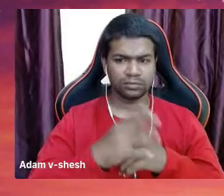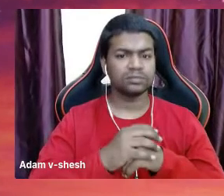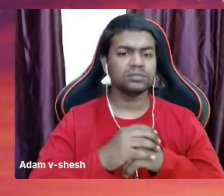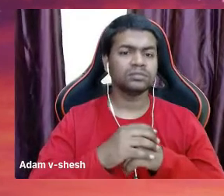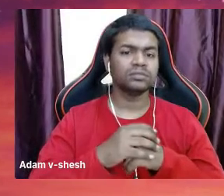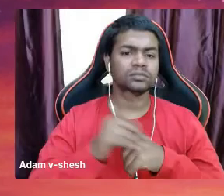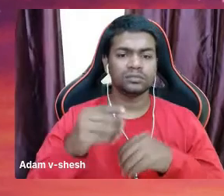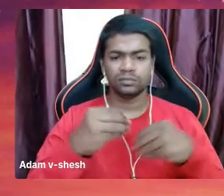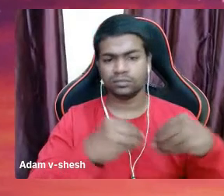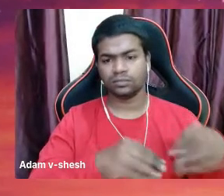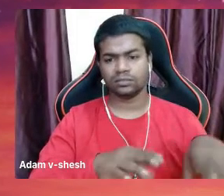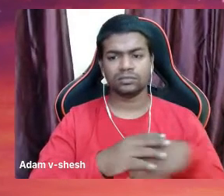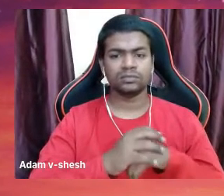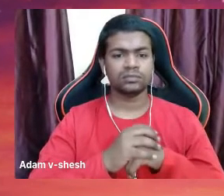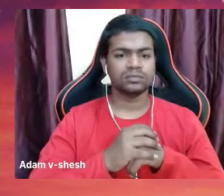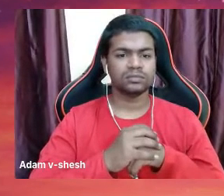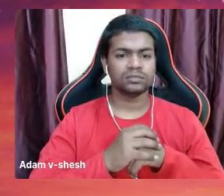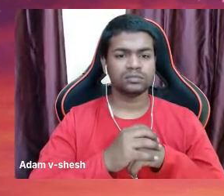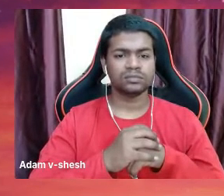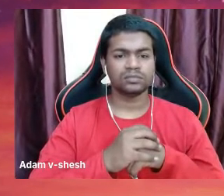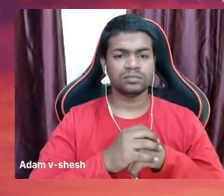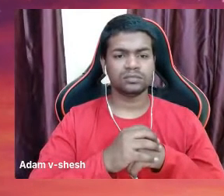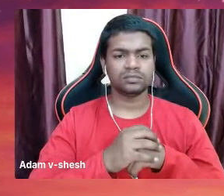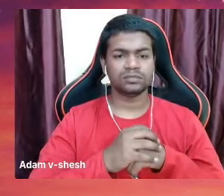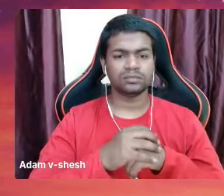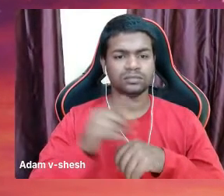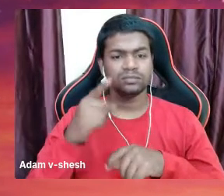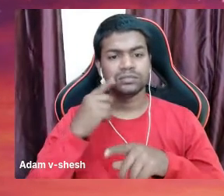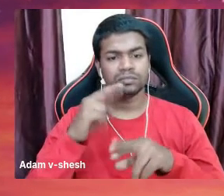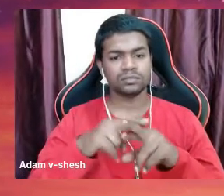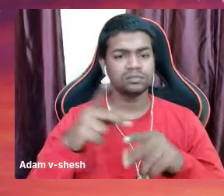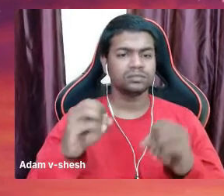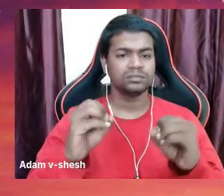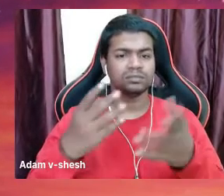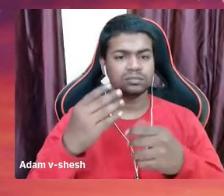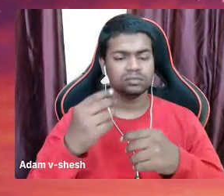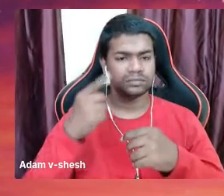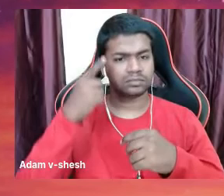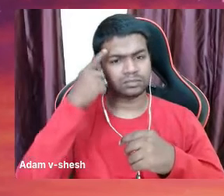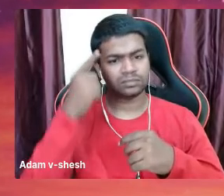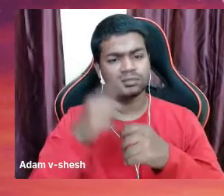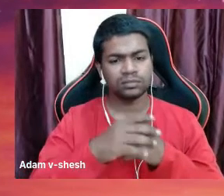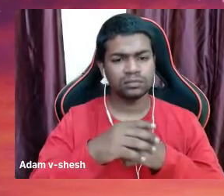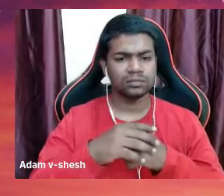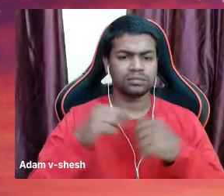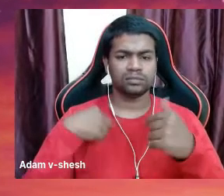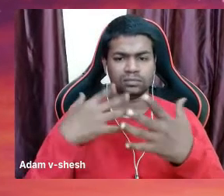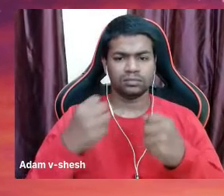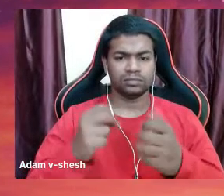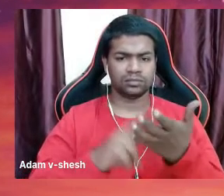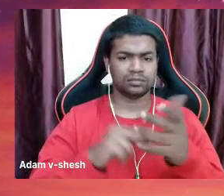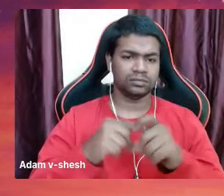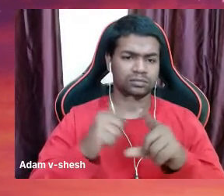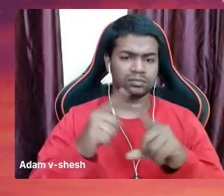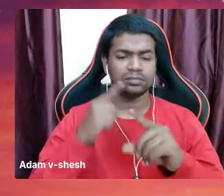intends to leave from leaving, my view is if we start thinking of ourselves as wanting to become a net importer